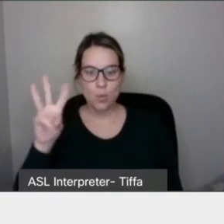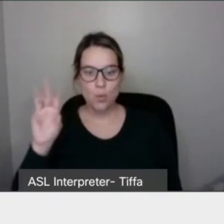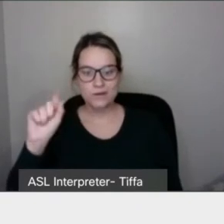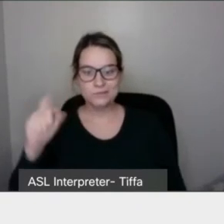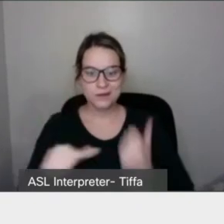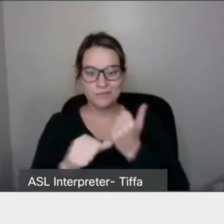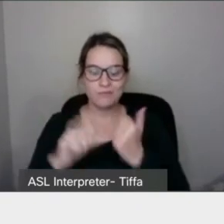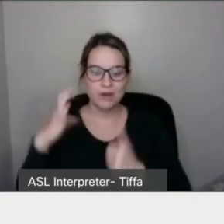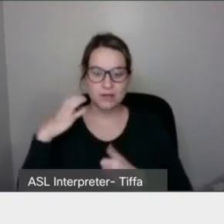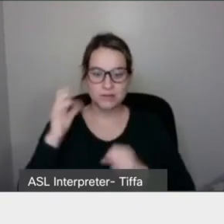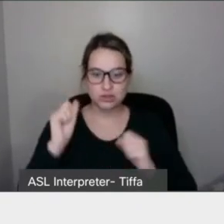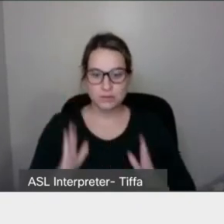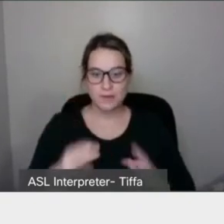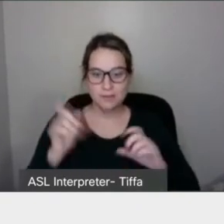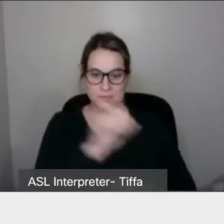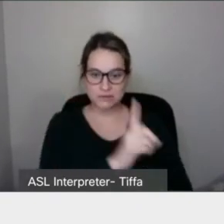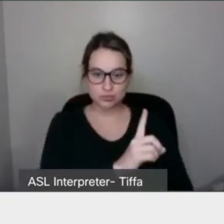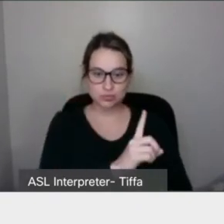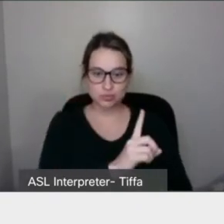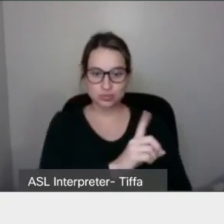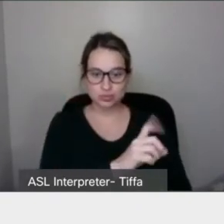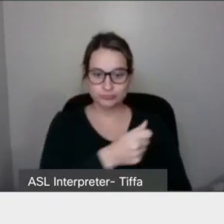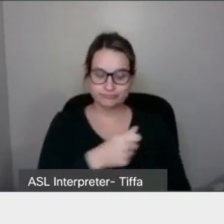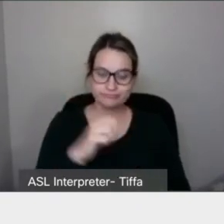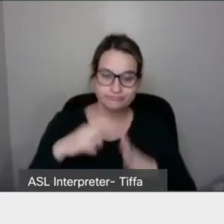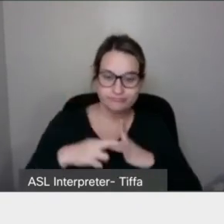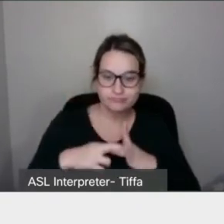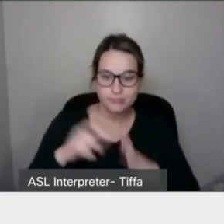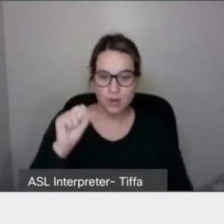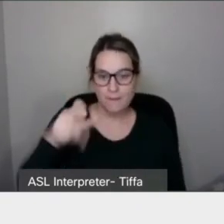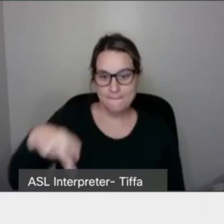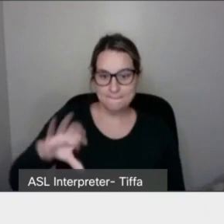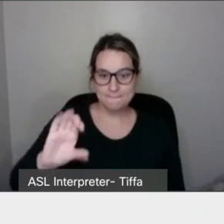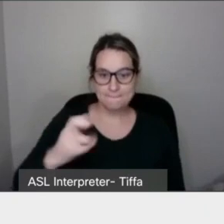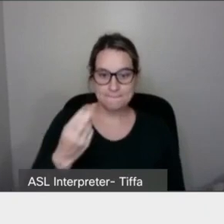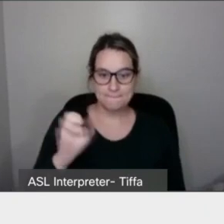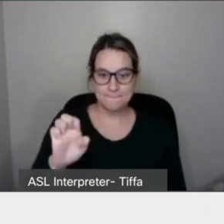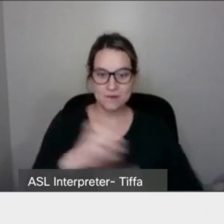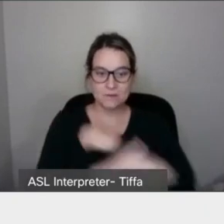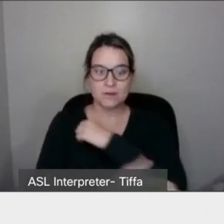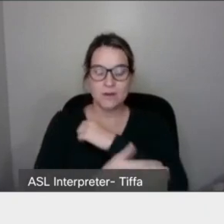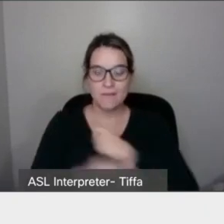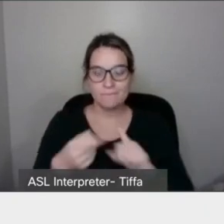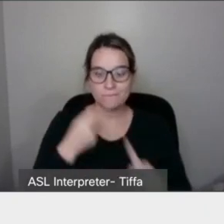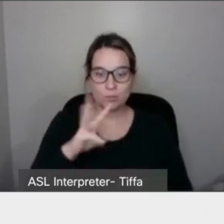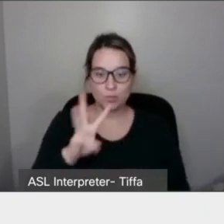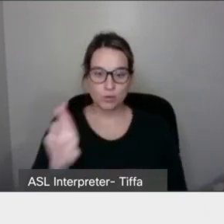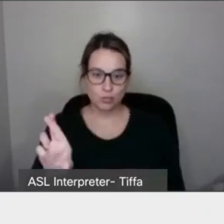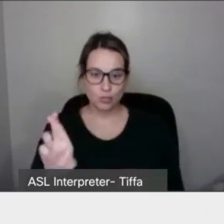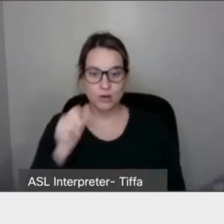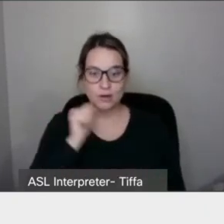I'm the Democratic appointee, and I represent Apache County, and I come from Winter Rock, Arizona. So thank